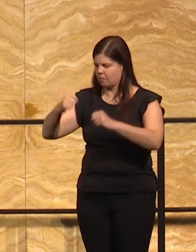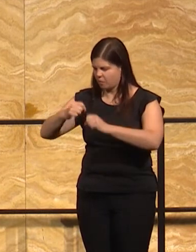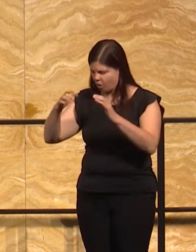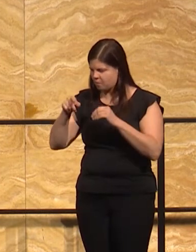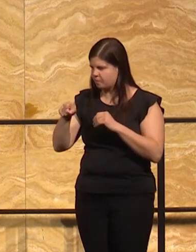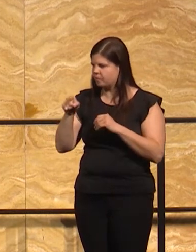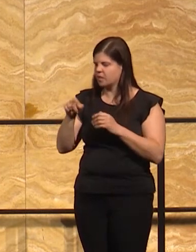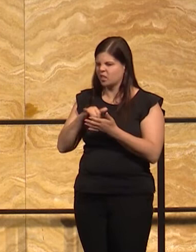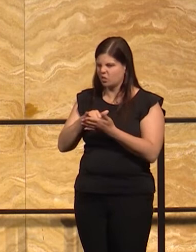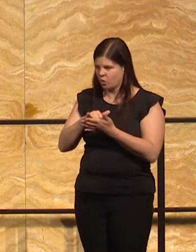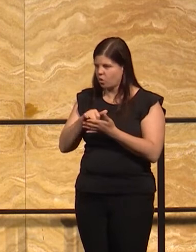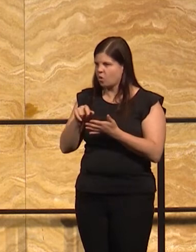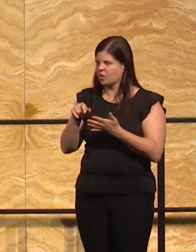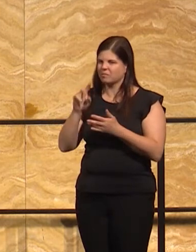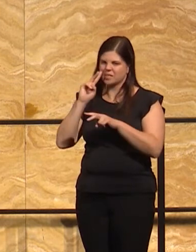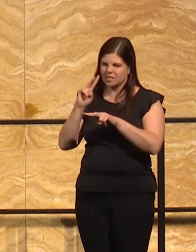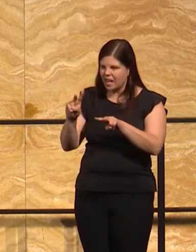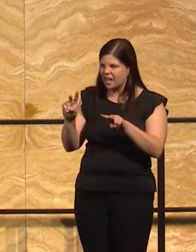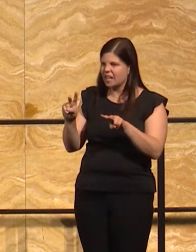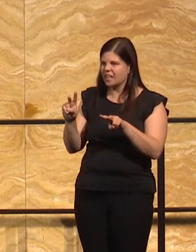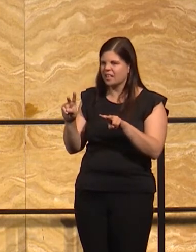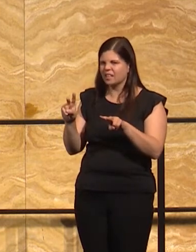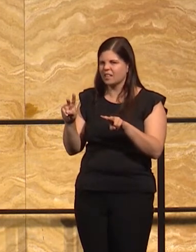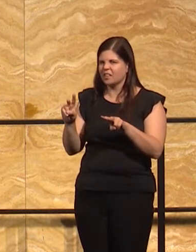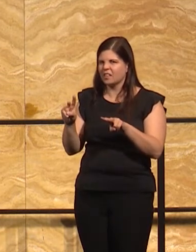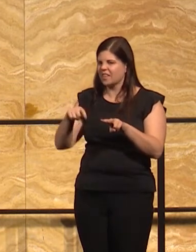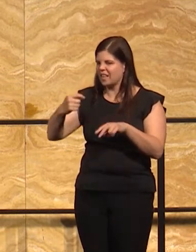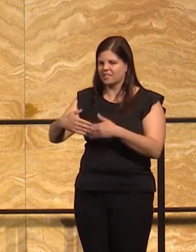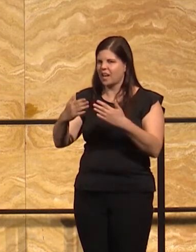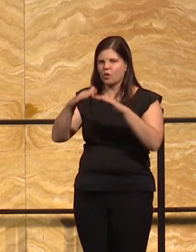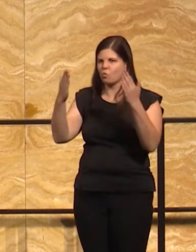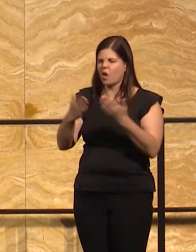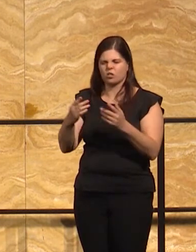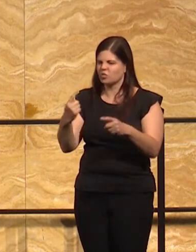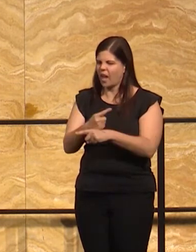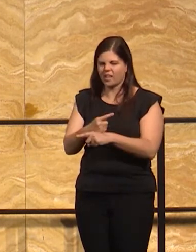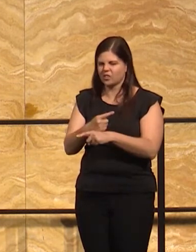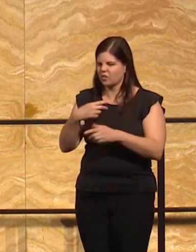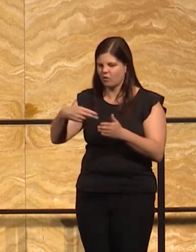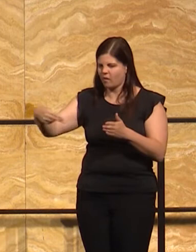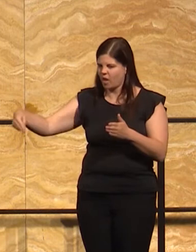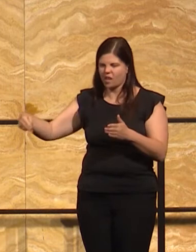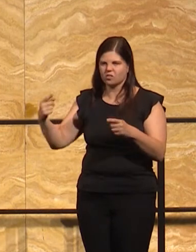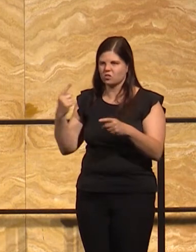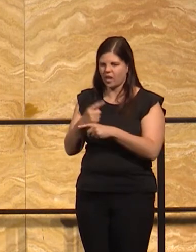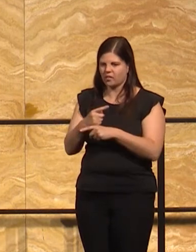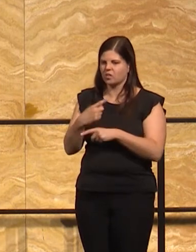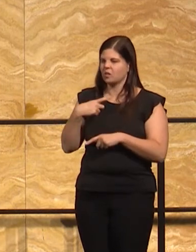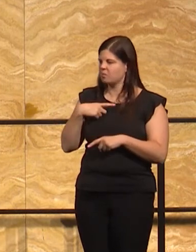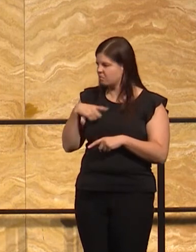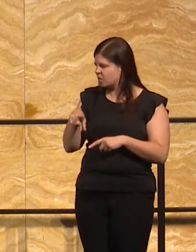York and just thought things, you know, the world had changed completely because the most powerful nation in the world had pulled out